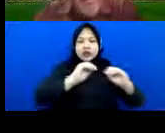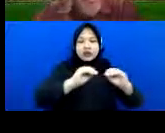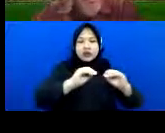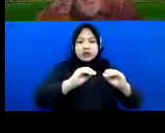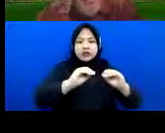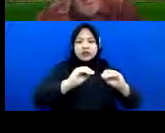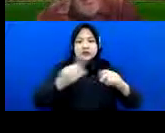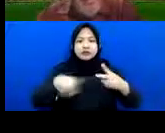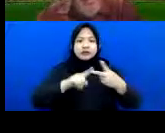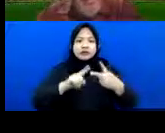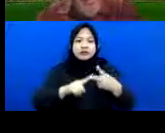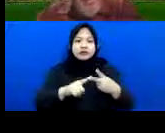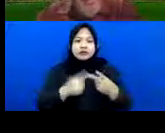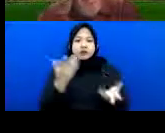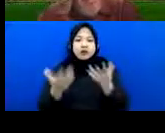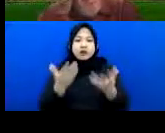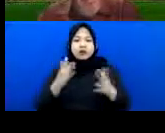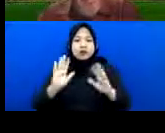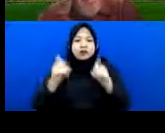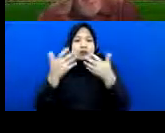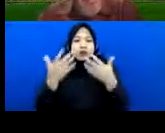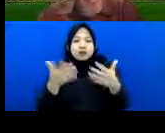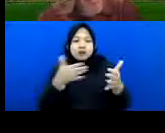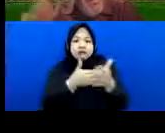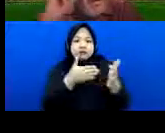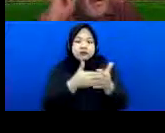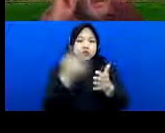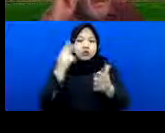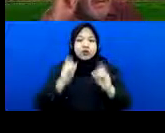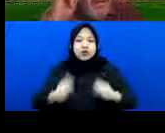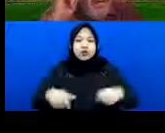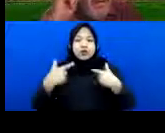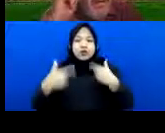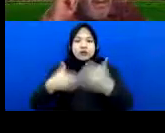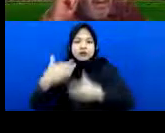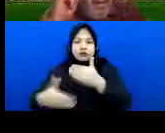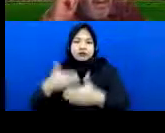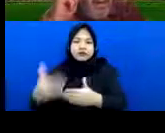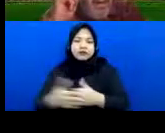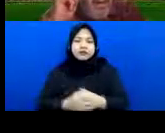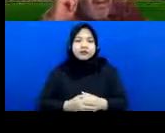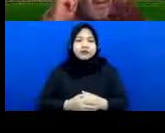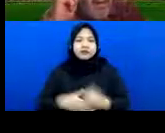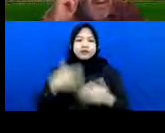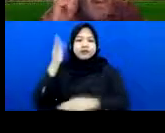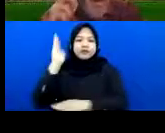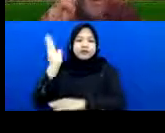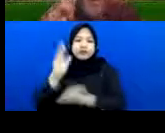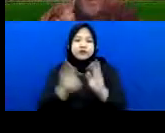education? And what are the possible outcomes of the barriers throughout their lifespan? Thank you. The next slide will be presented by